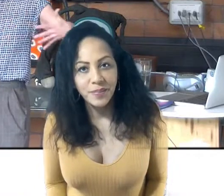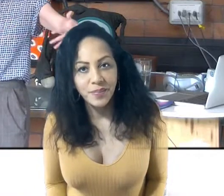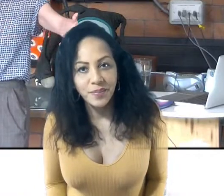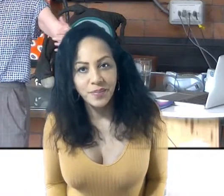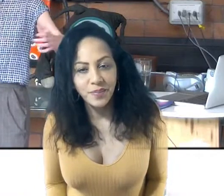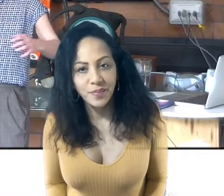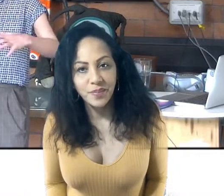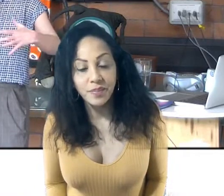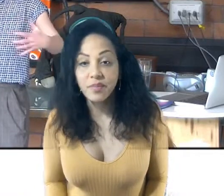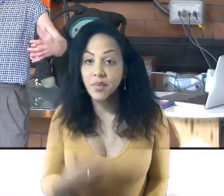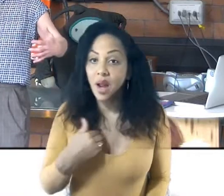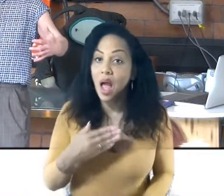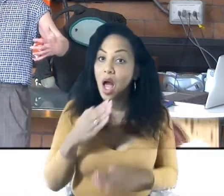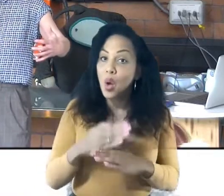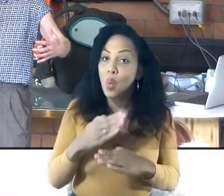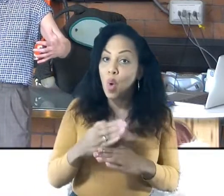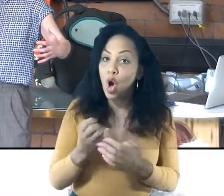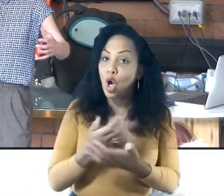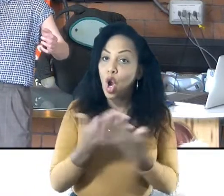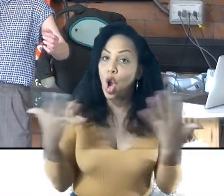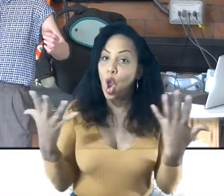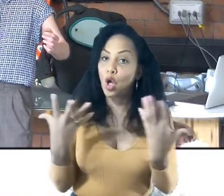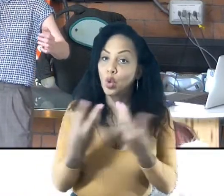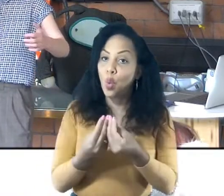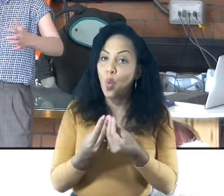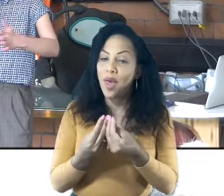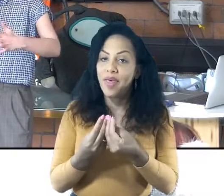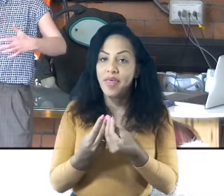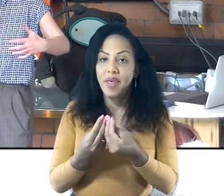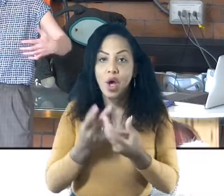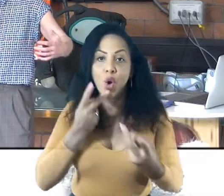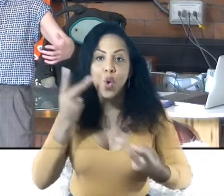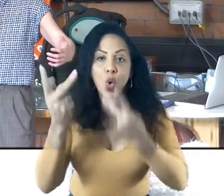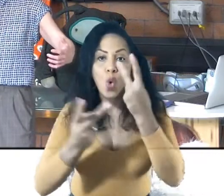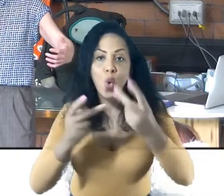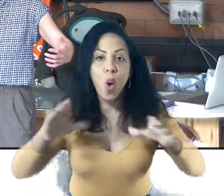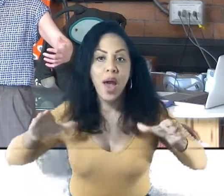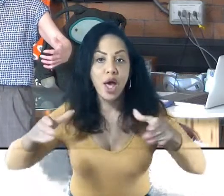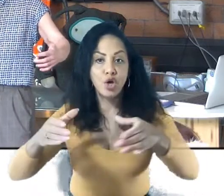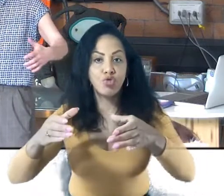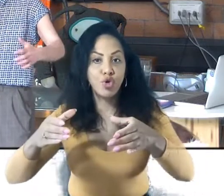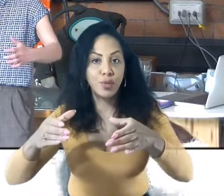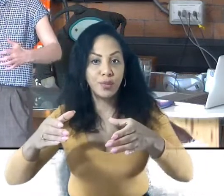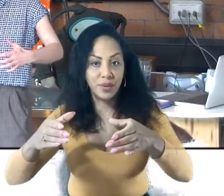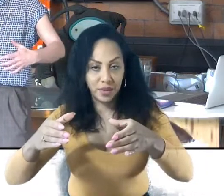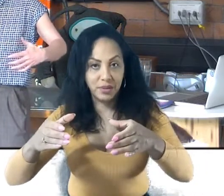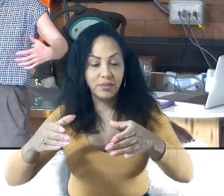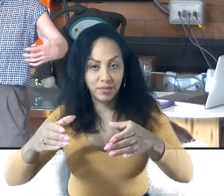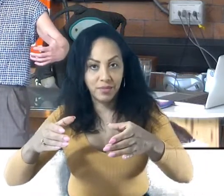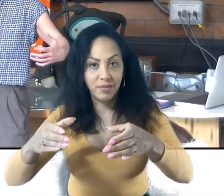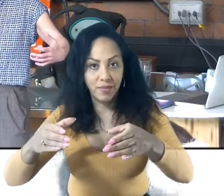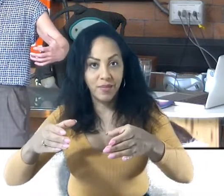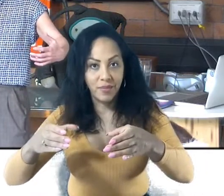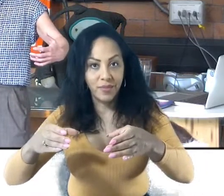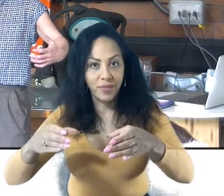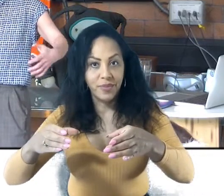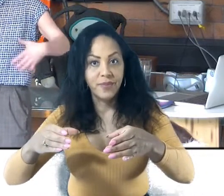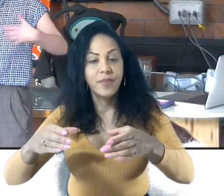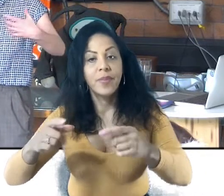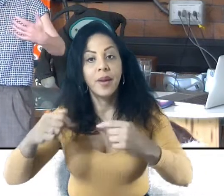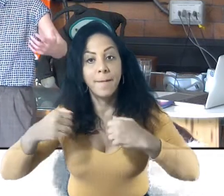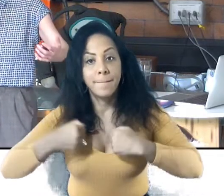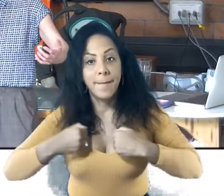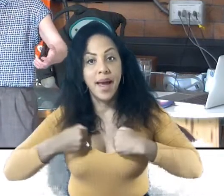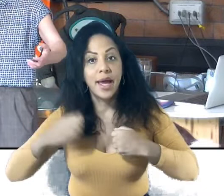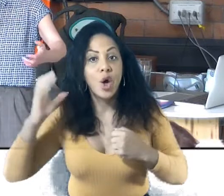so I work a lot with choirs generally, and in the audio piece so far, we've got this sense